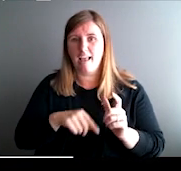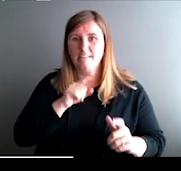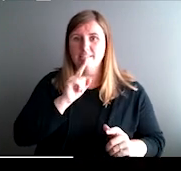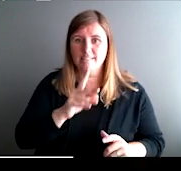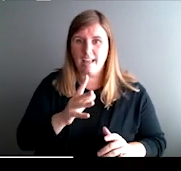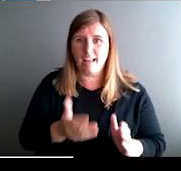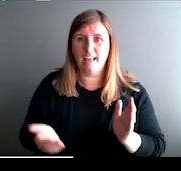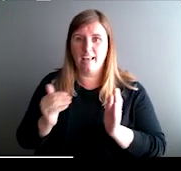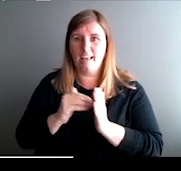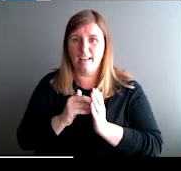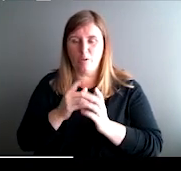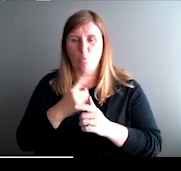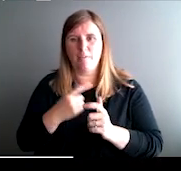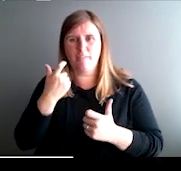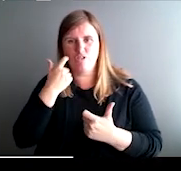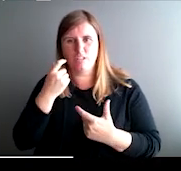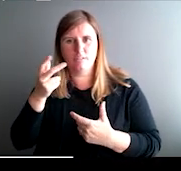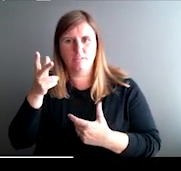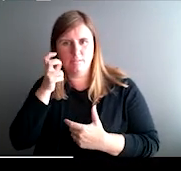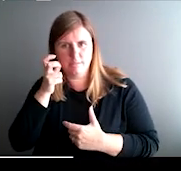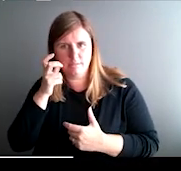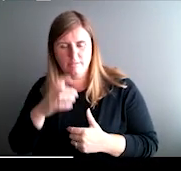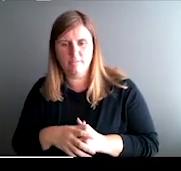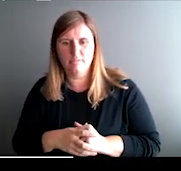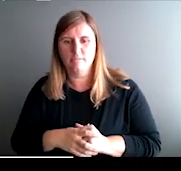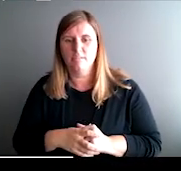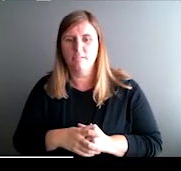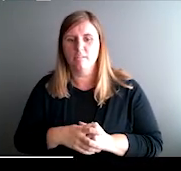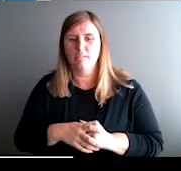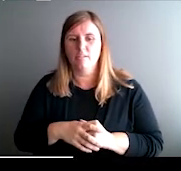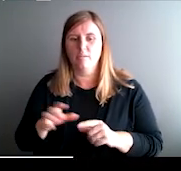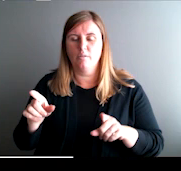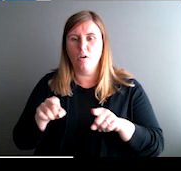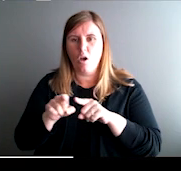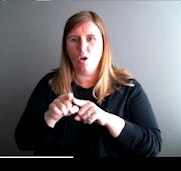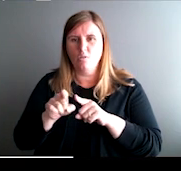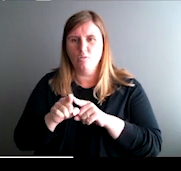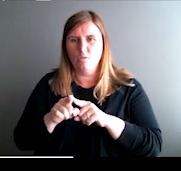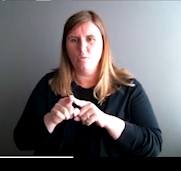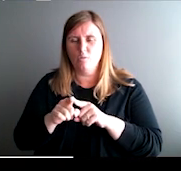them. These learners will often have